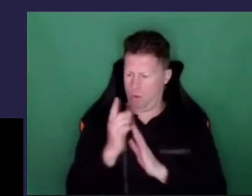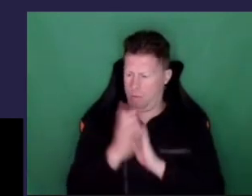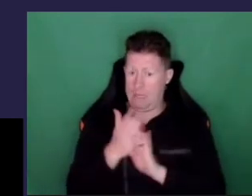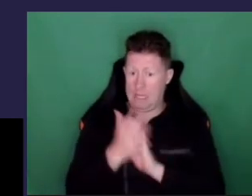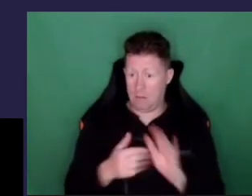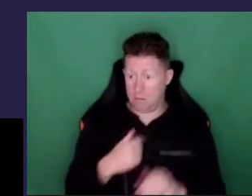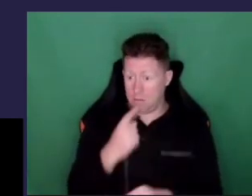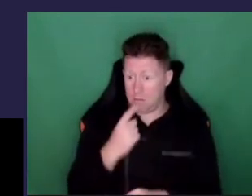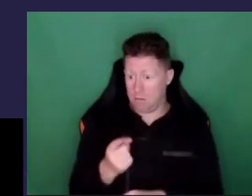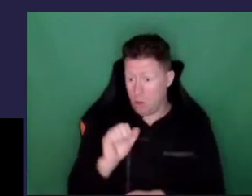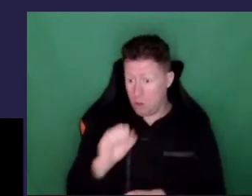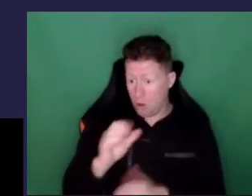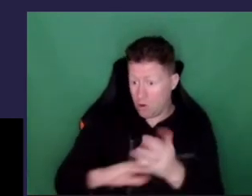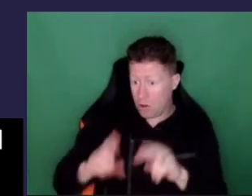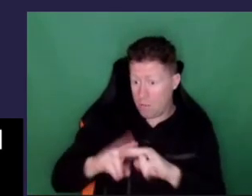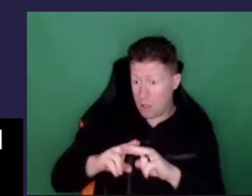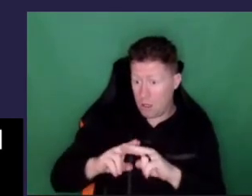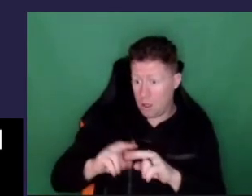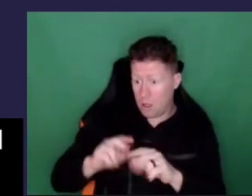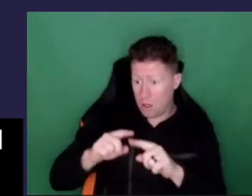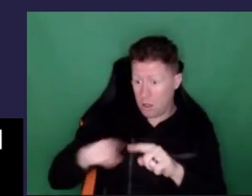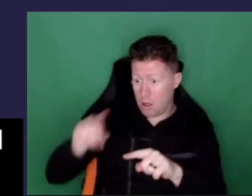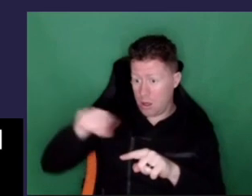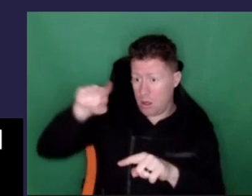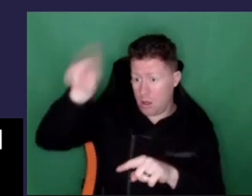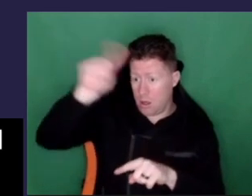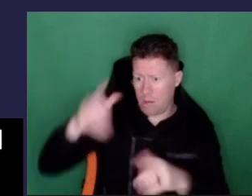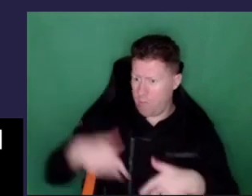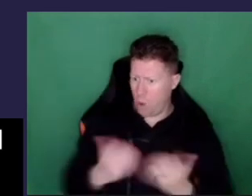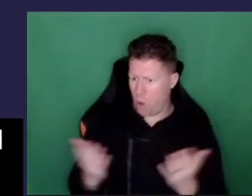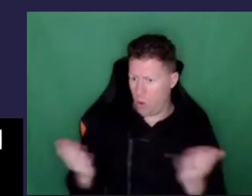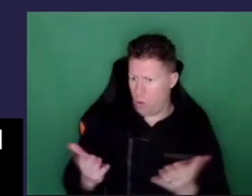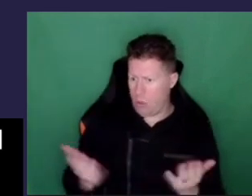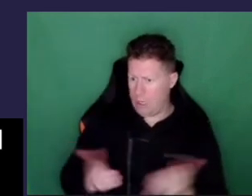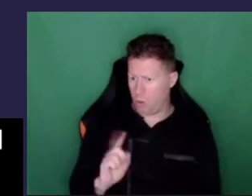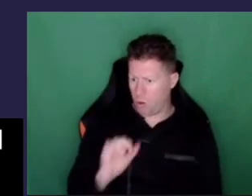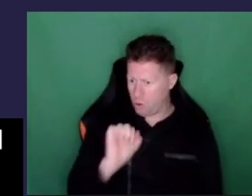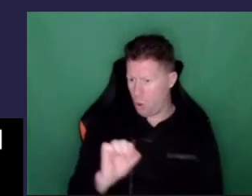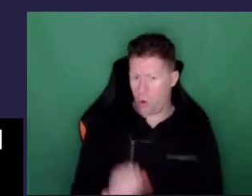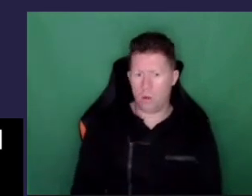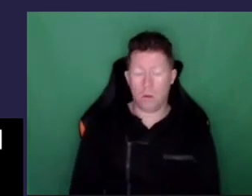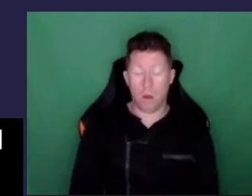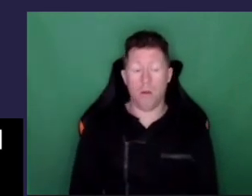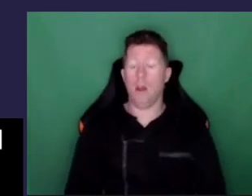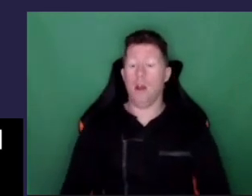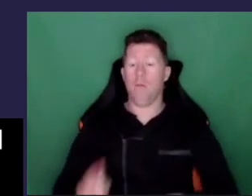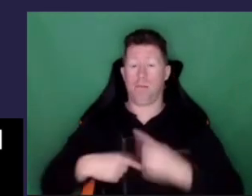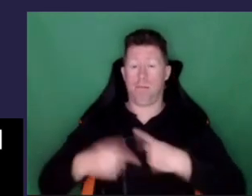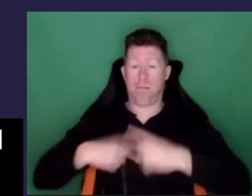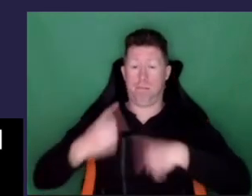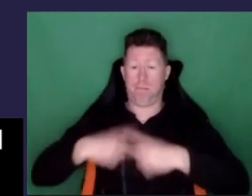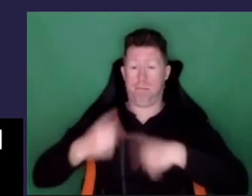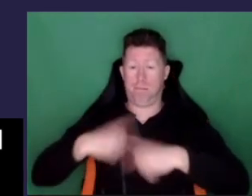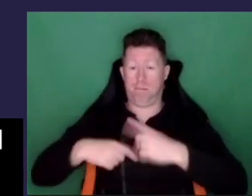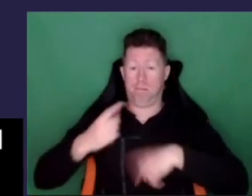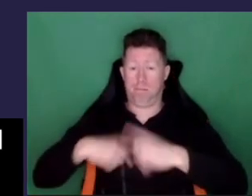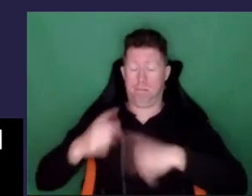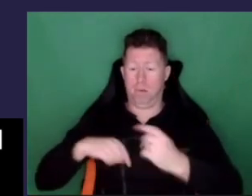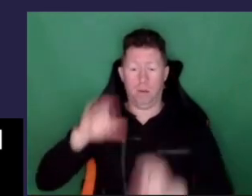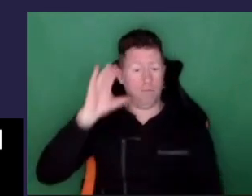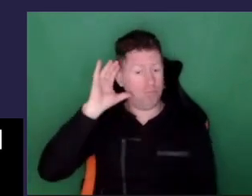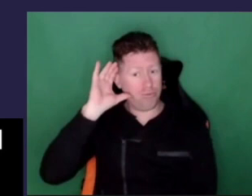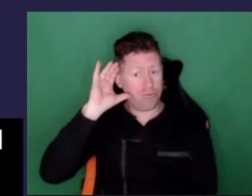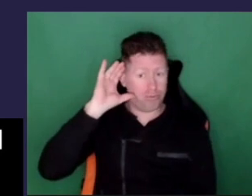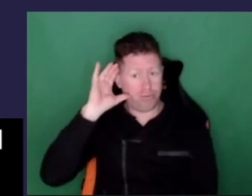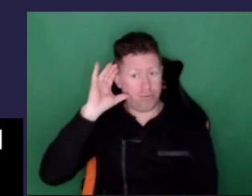with your grandparents or you can start with where you were born. And she told me her long story. And I listened, and then we